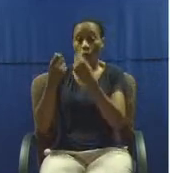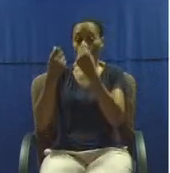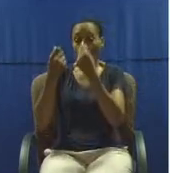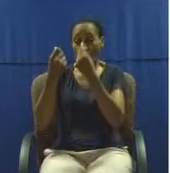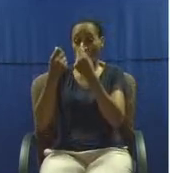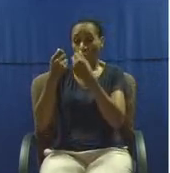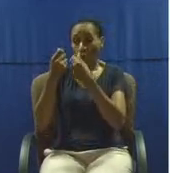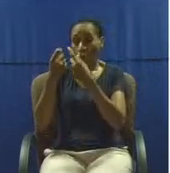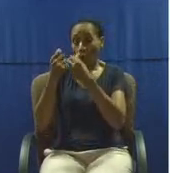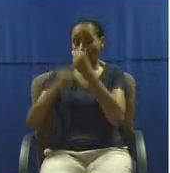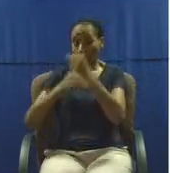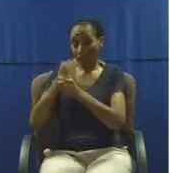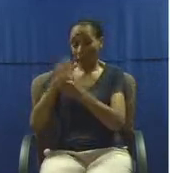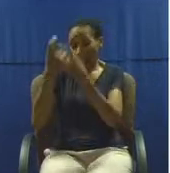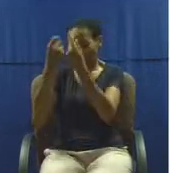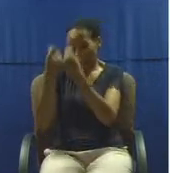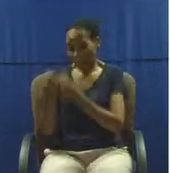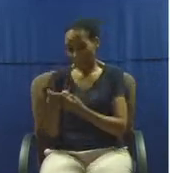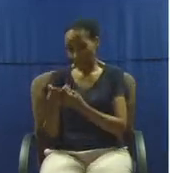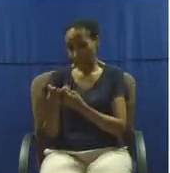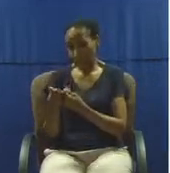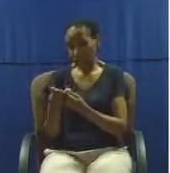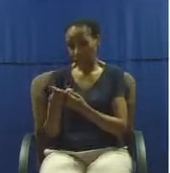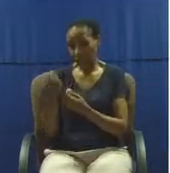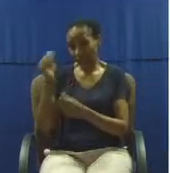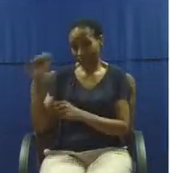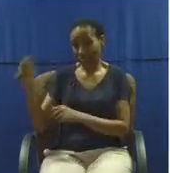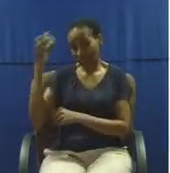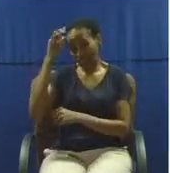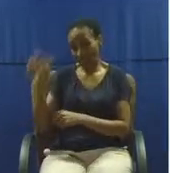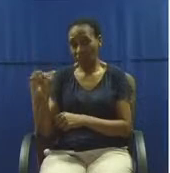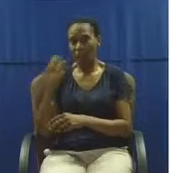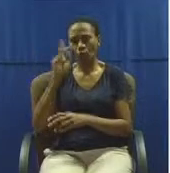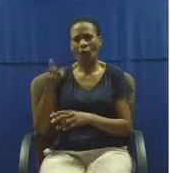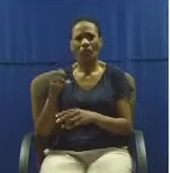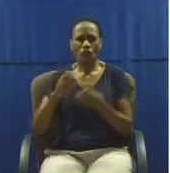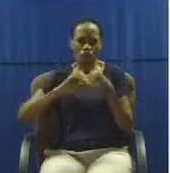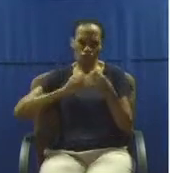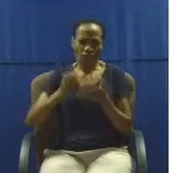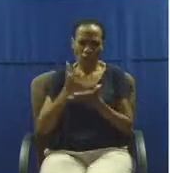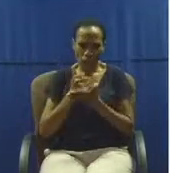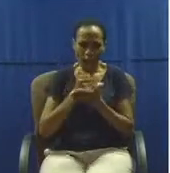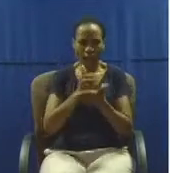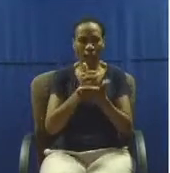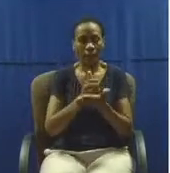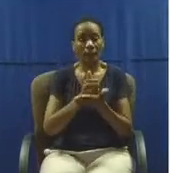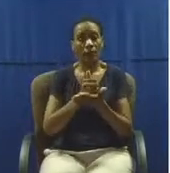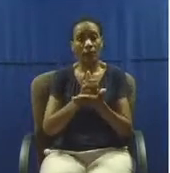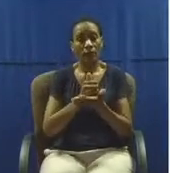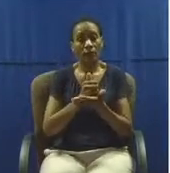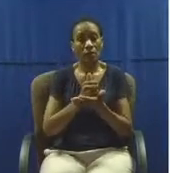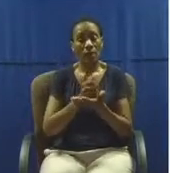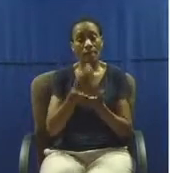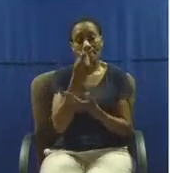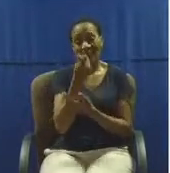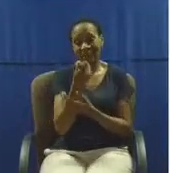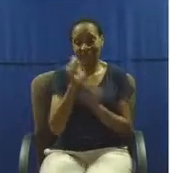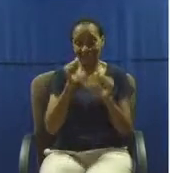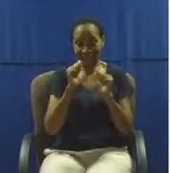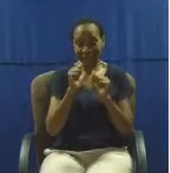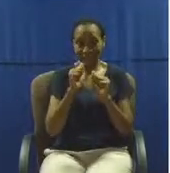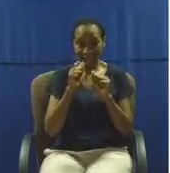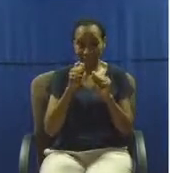will insulate public finances against the possibility of domestic and international monetary tightening,